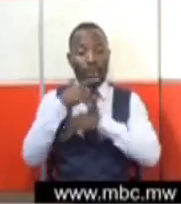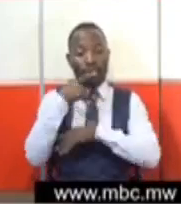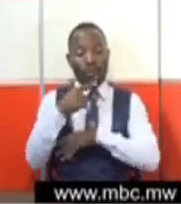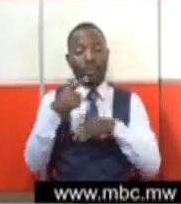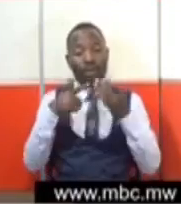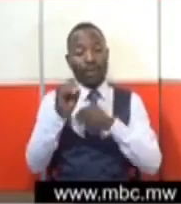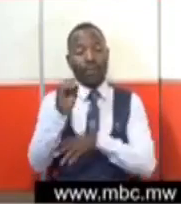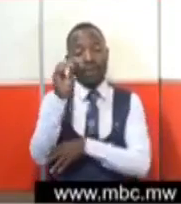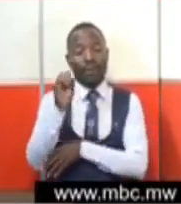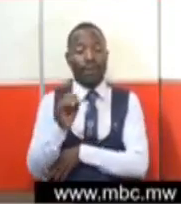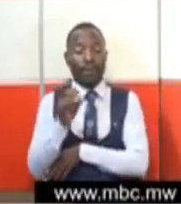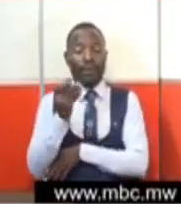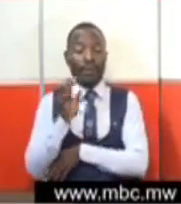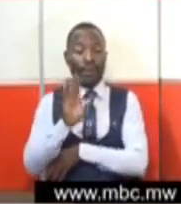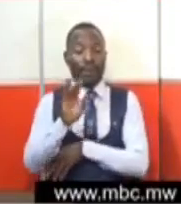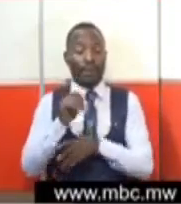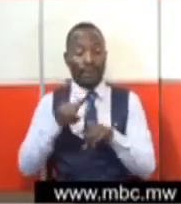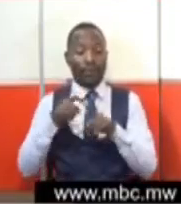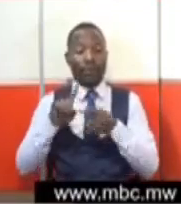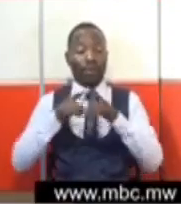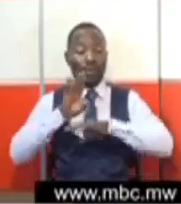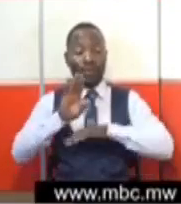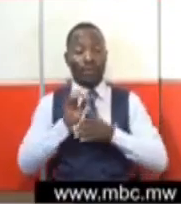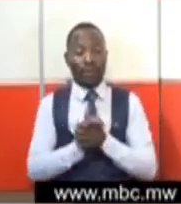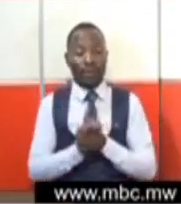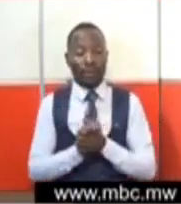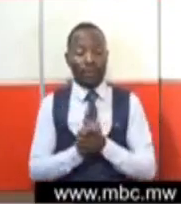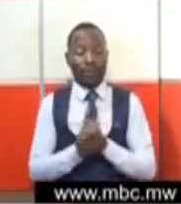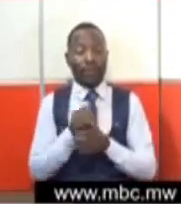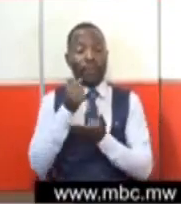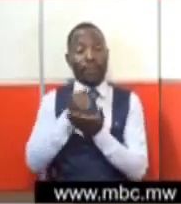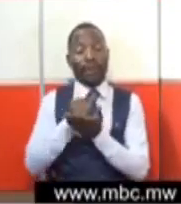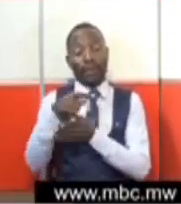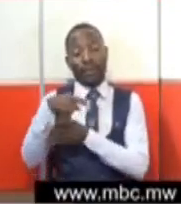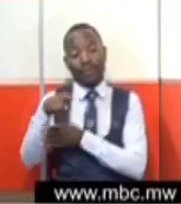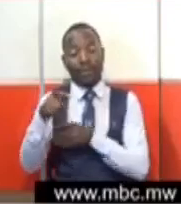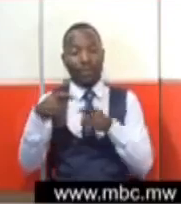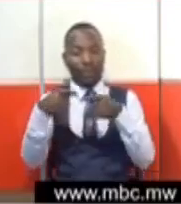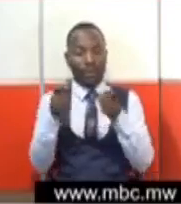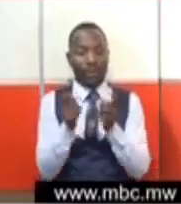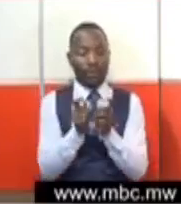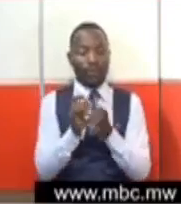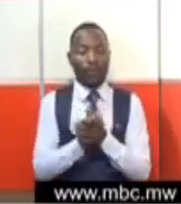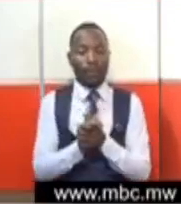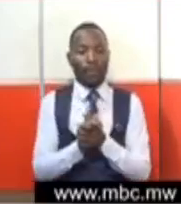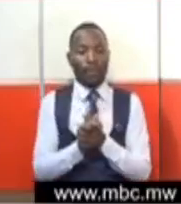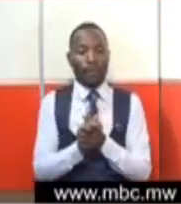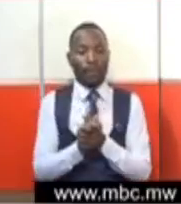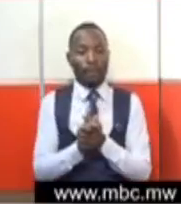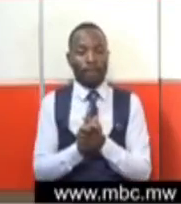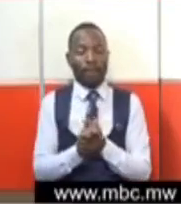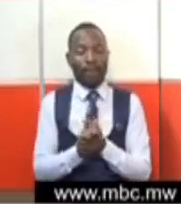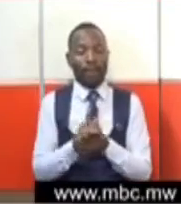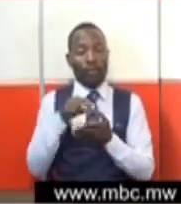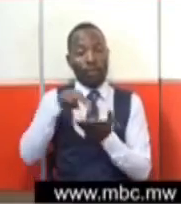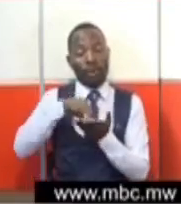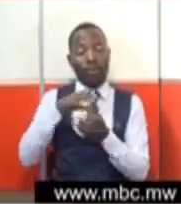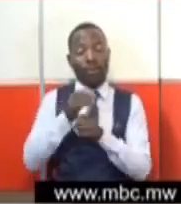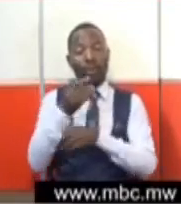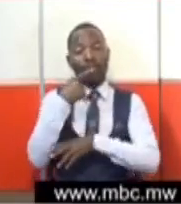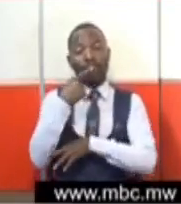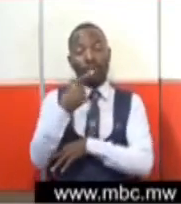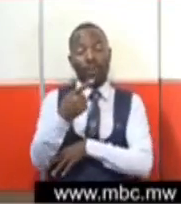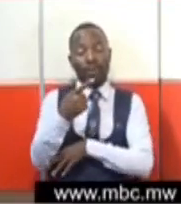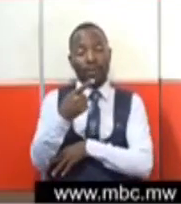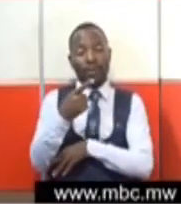over 60% of the fans from its partnership with the bank will go towards the teams. FAM President Fleetwood